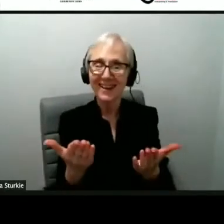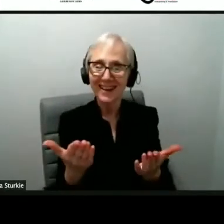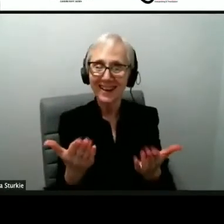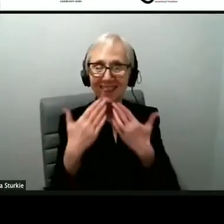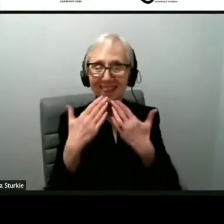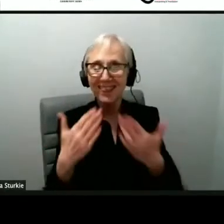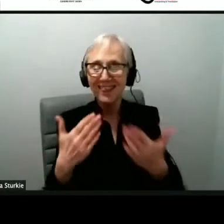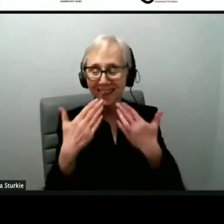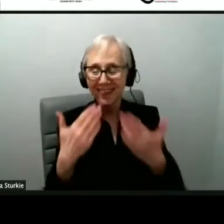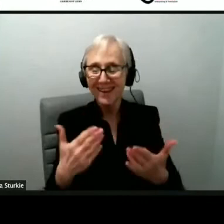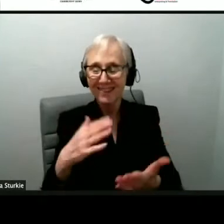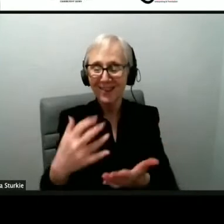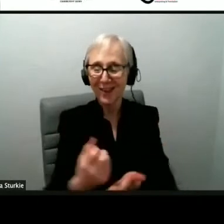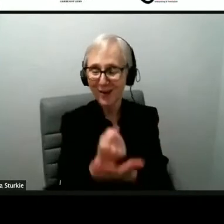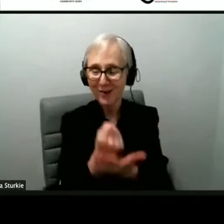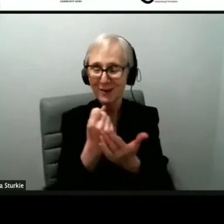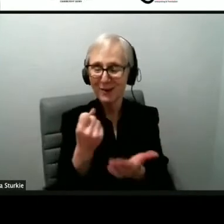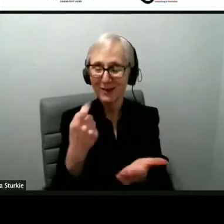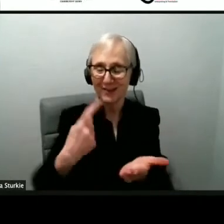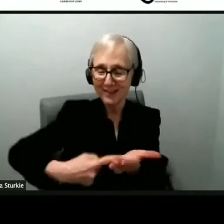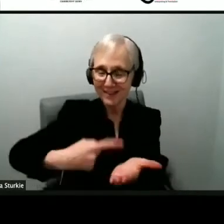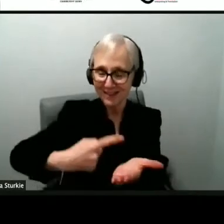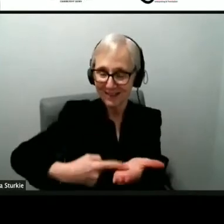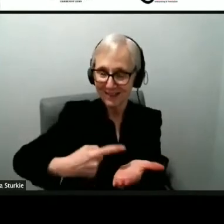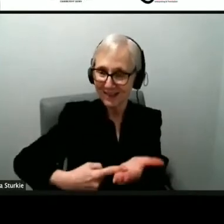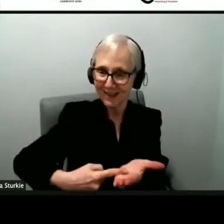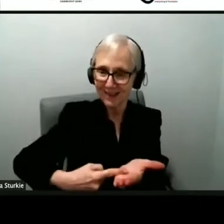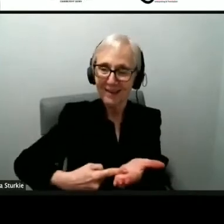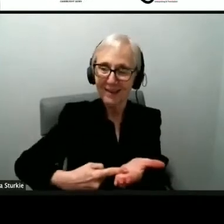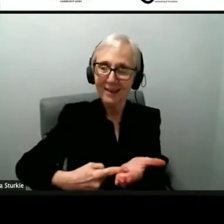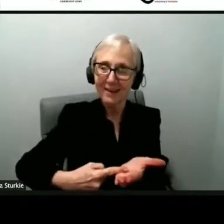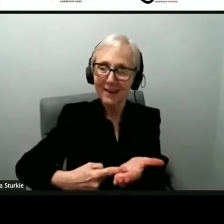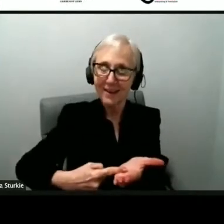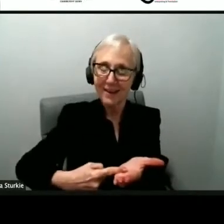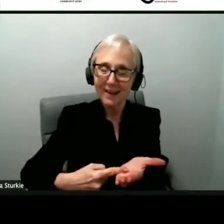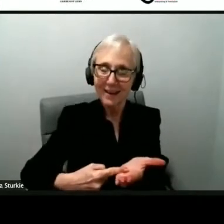I'm still here. Thank you for this opportunity to speak on this in particular.